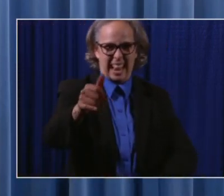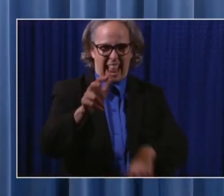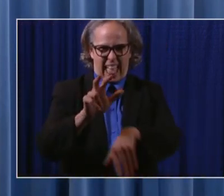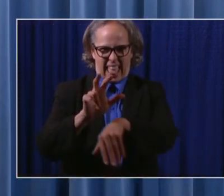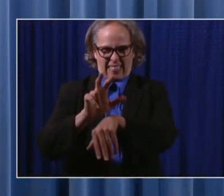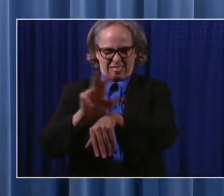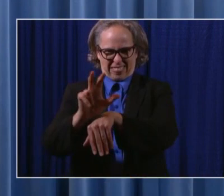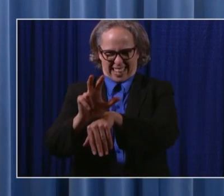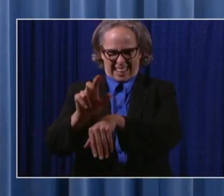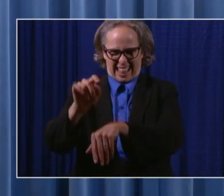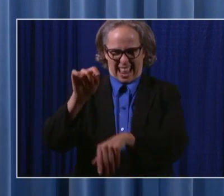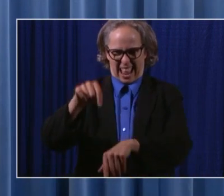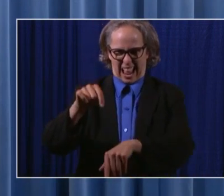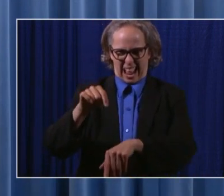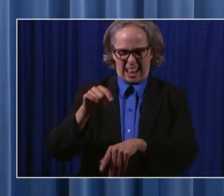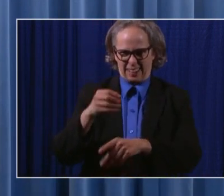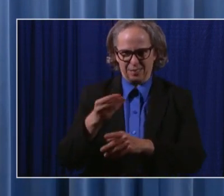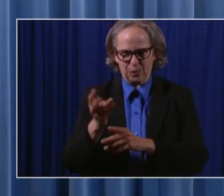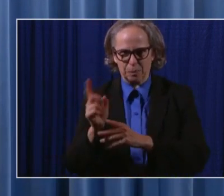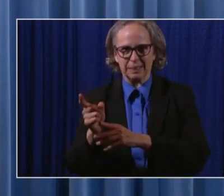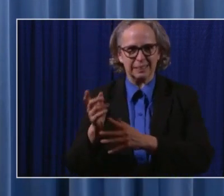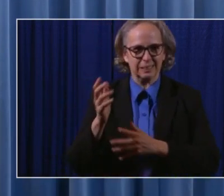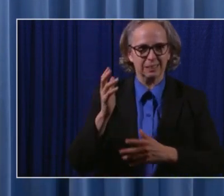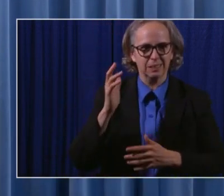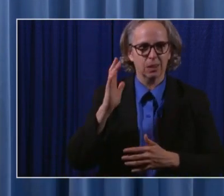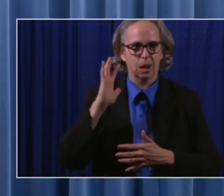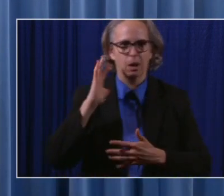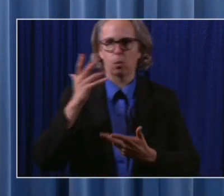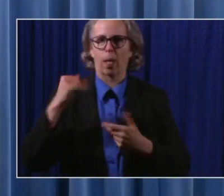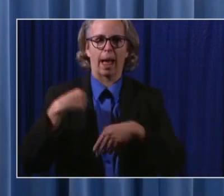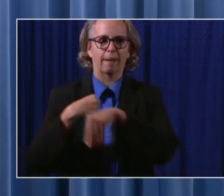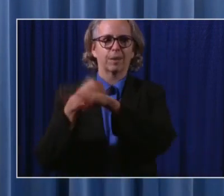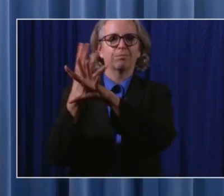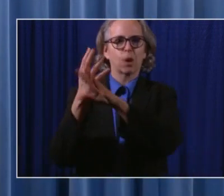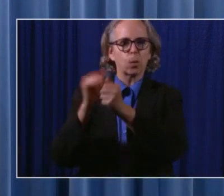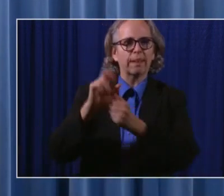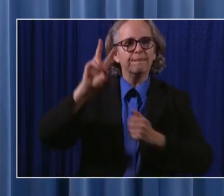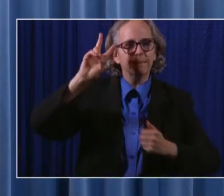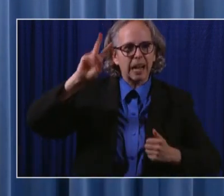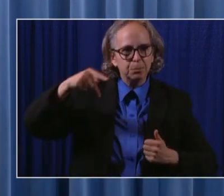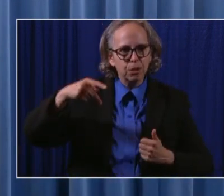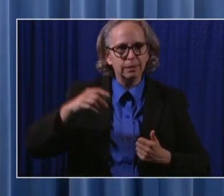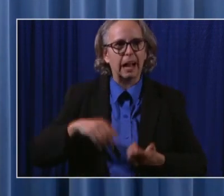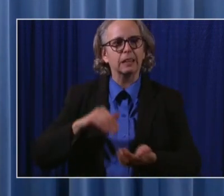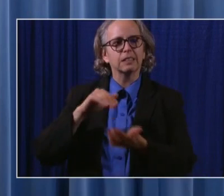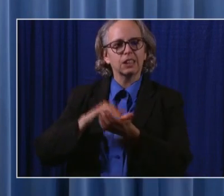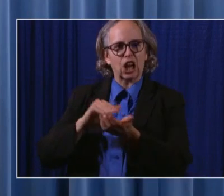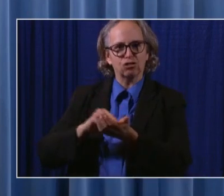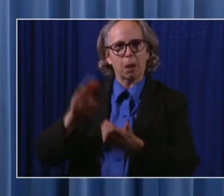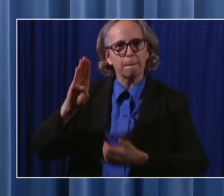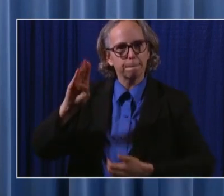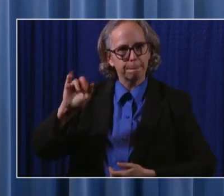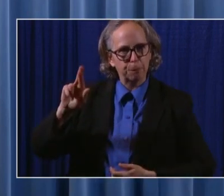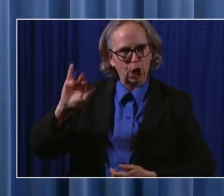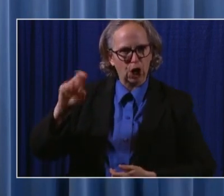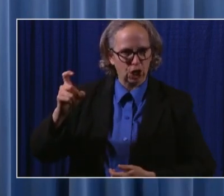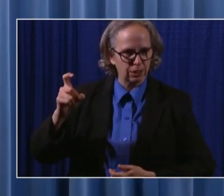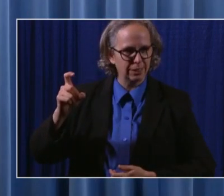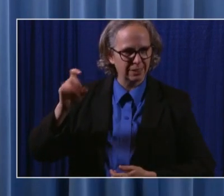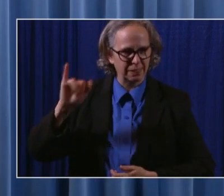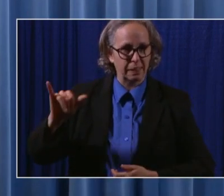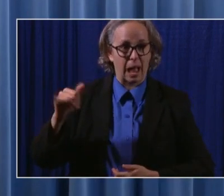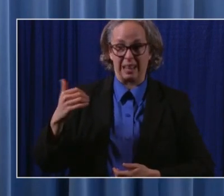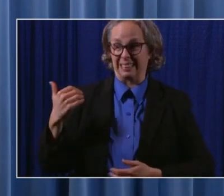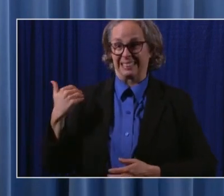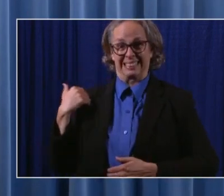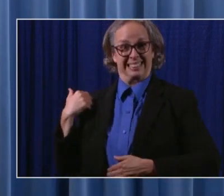and Dr. Birx and others at the White House, along with the other governors. We had a great discussion. We